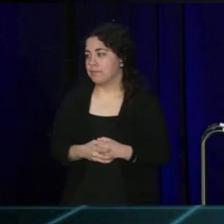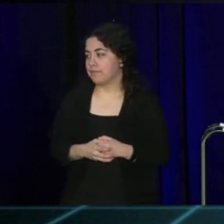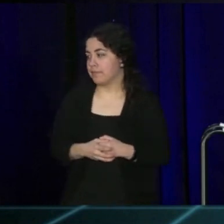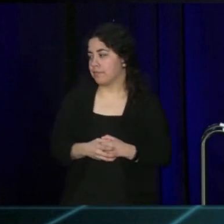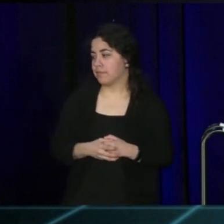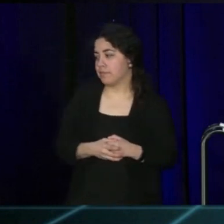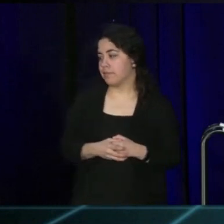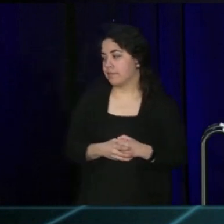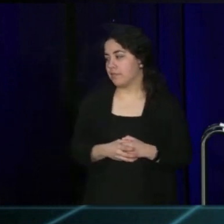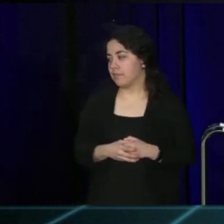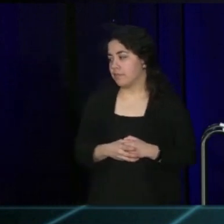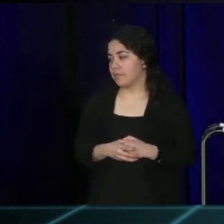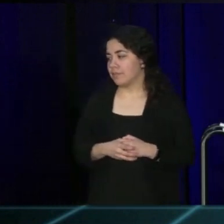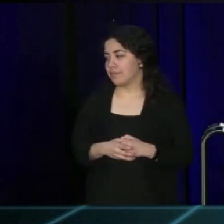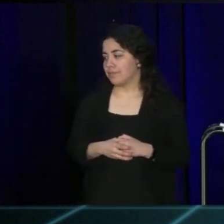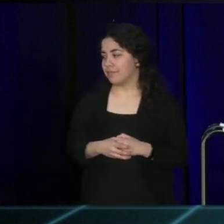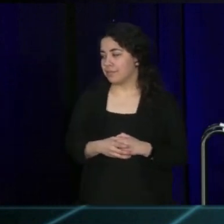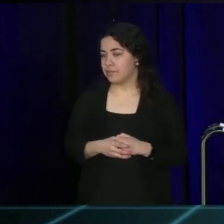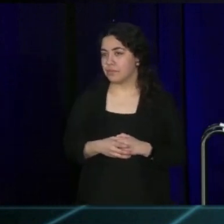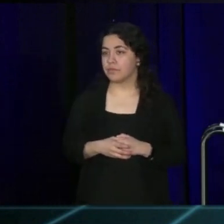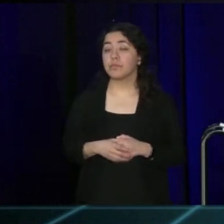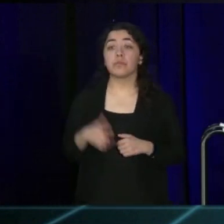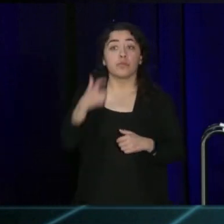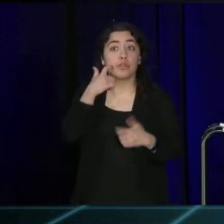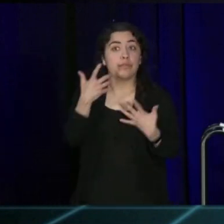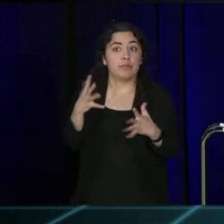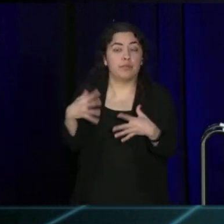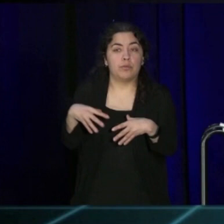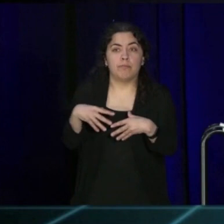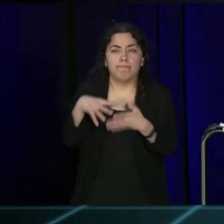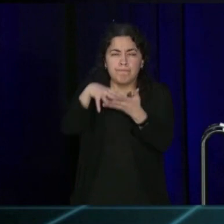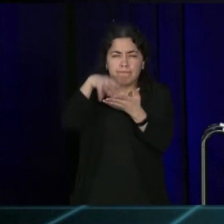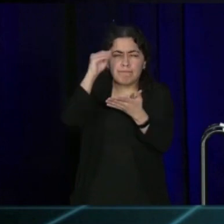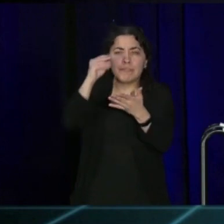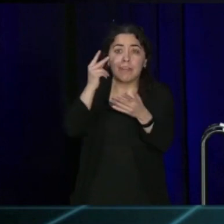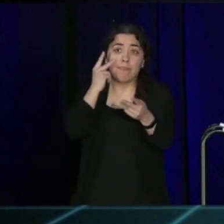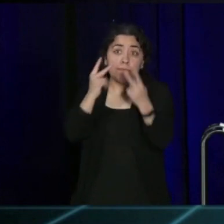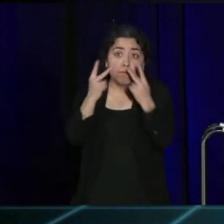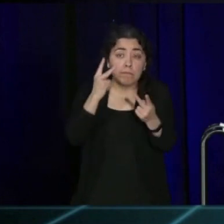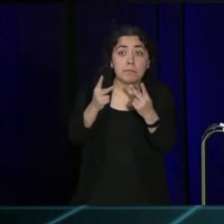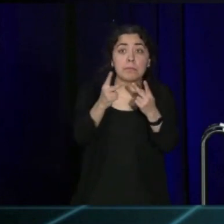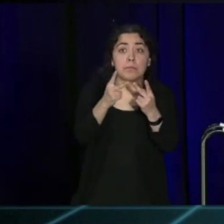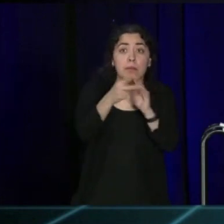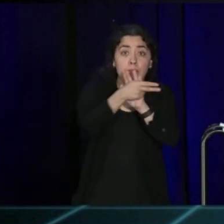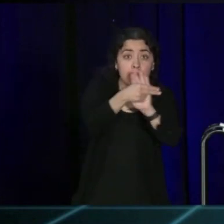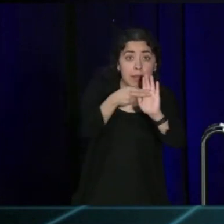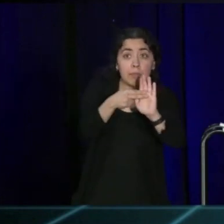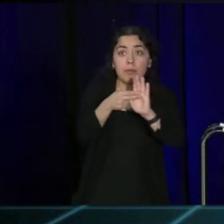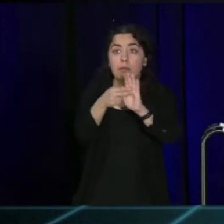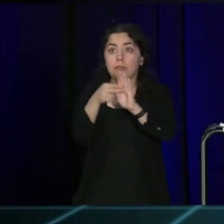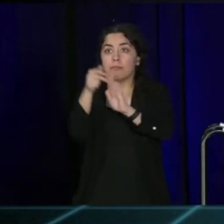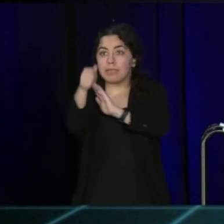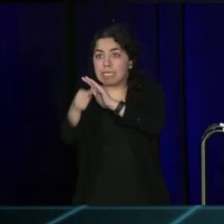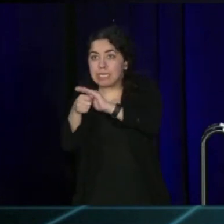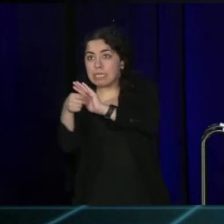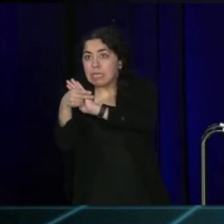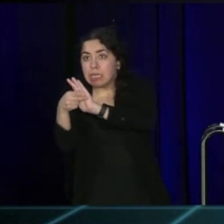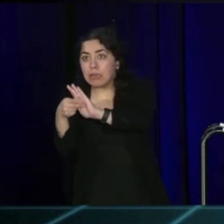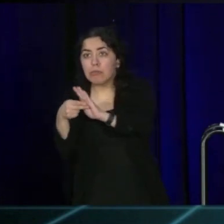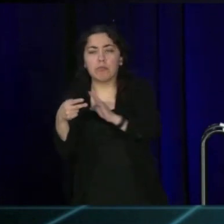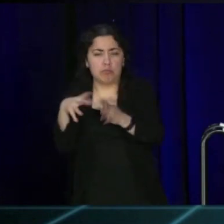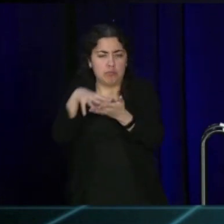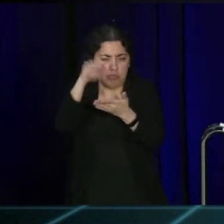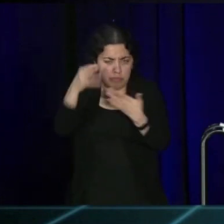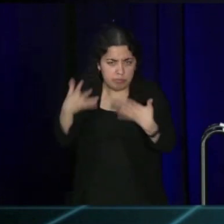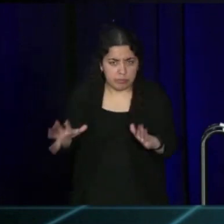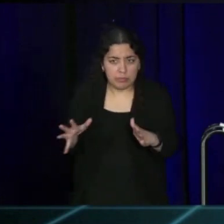Now we just learned how to provide visible labels, but also hidden labels for our inputs. And let's talk how we can guide users even